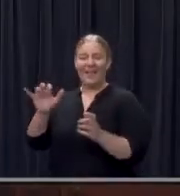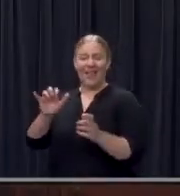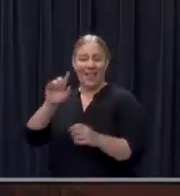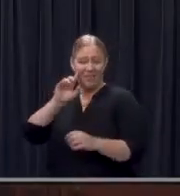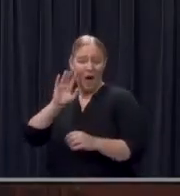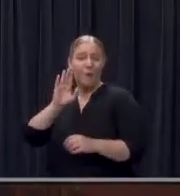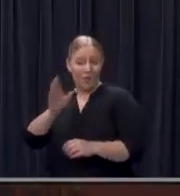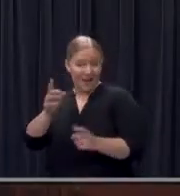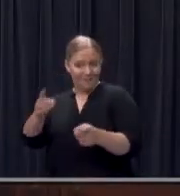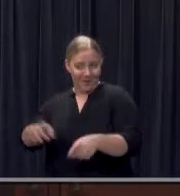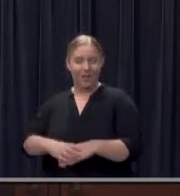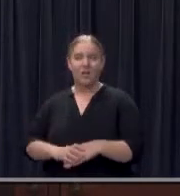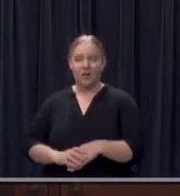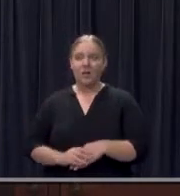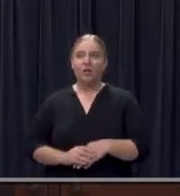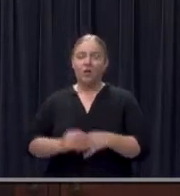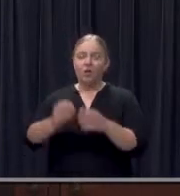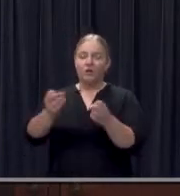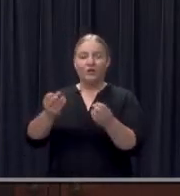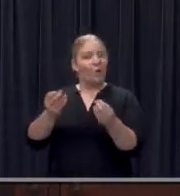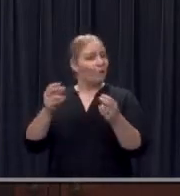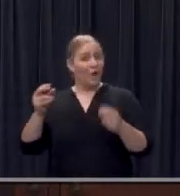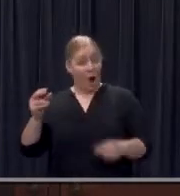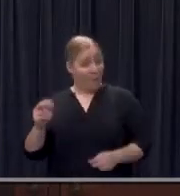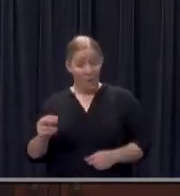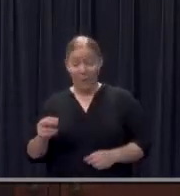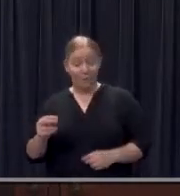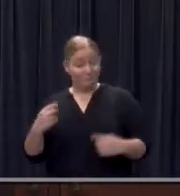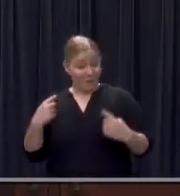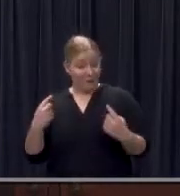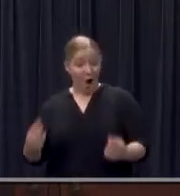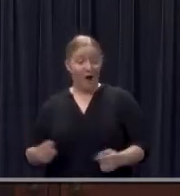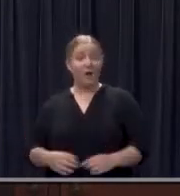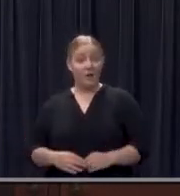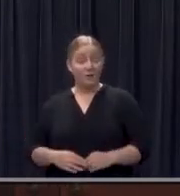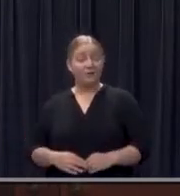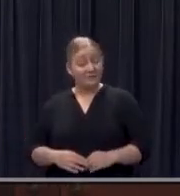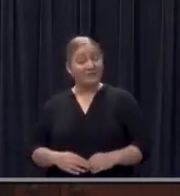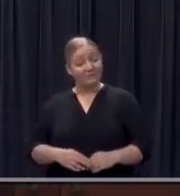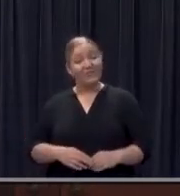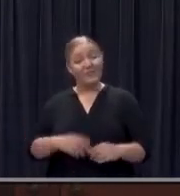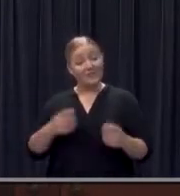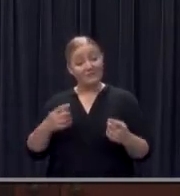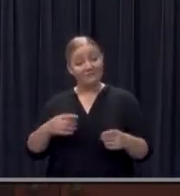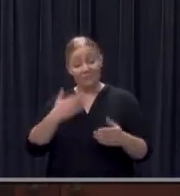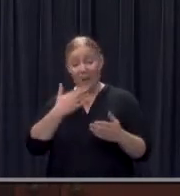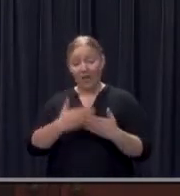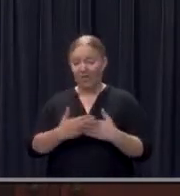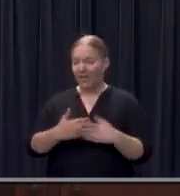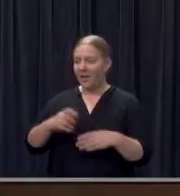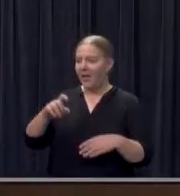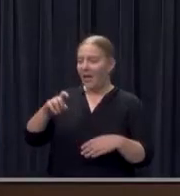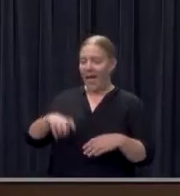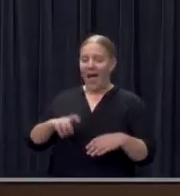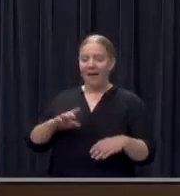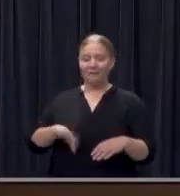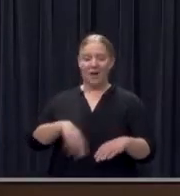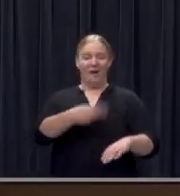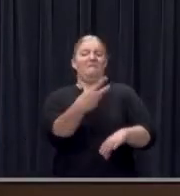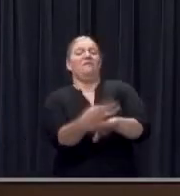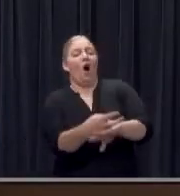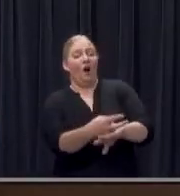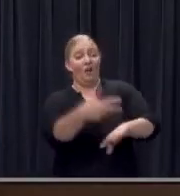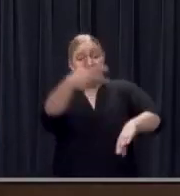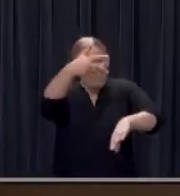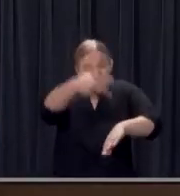frankly. So no, so far it's gone very well. you'd have to fall into that button at least 3